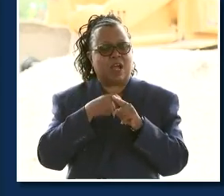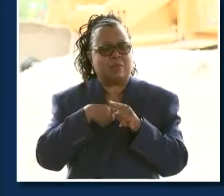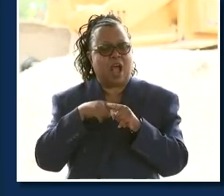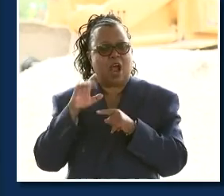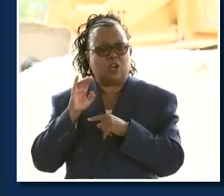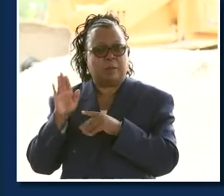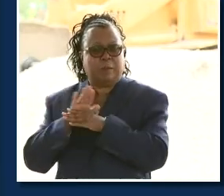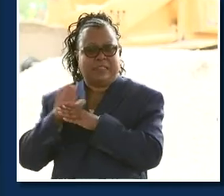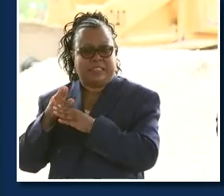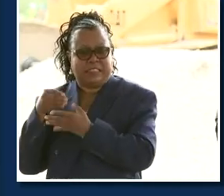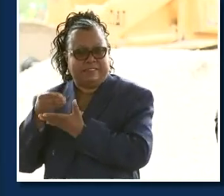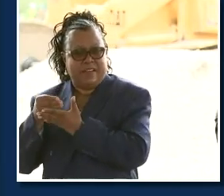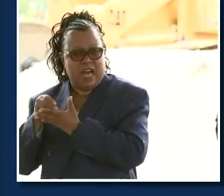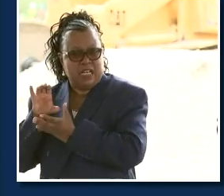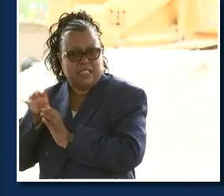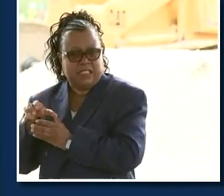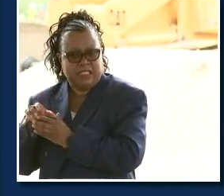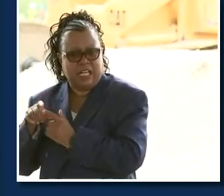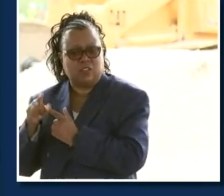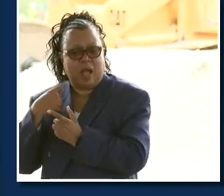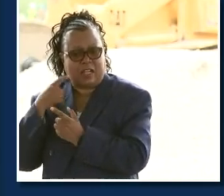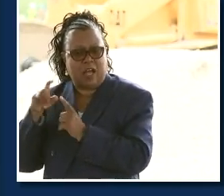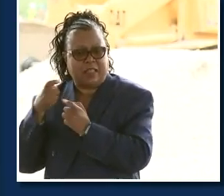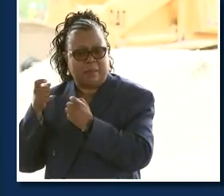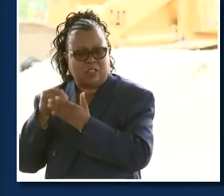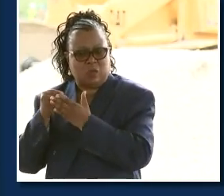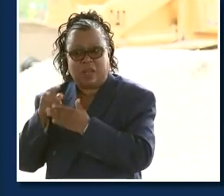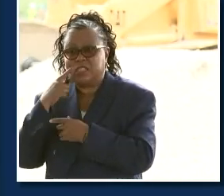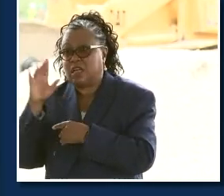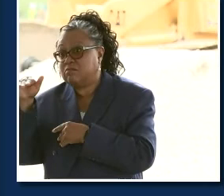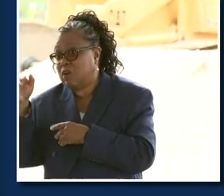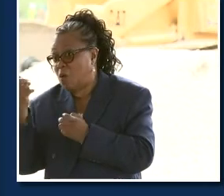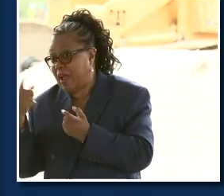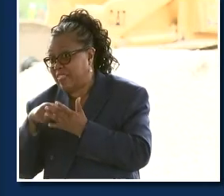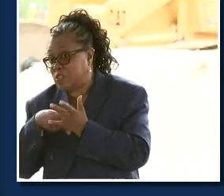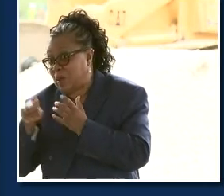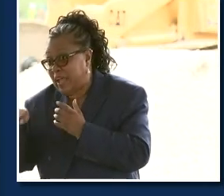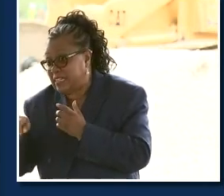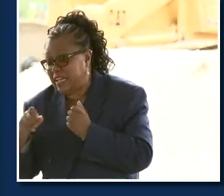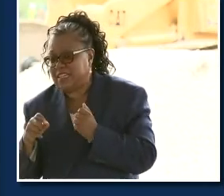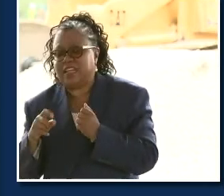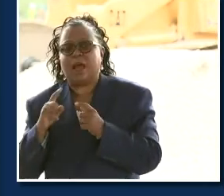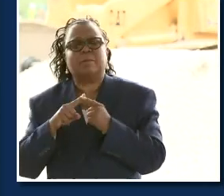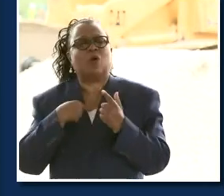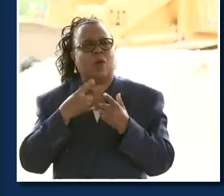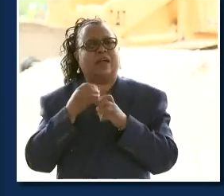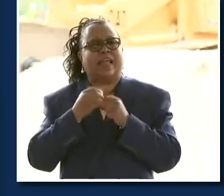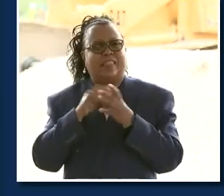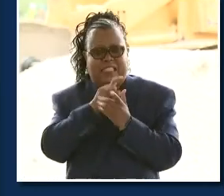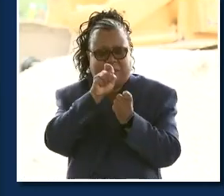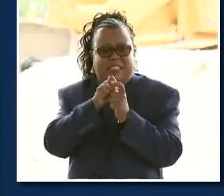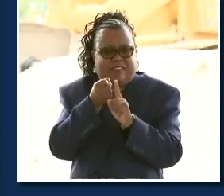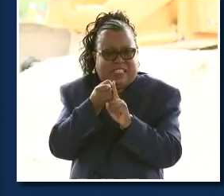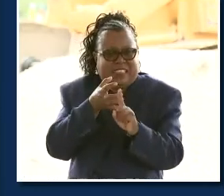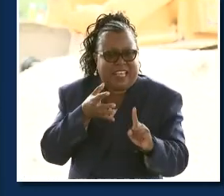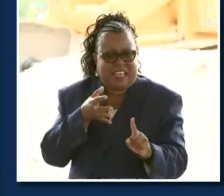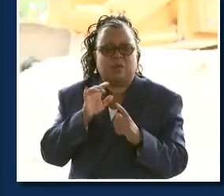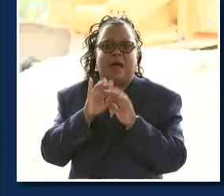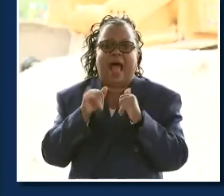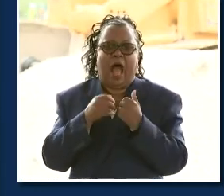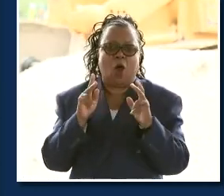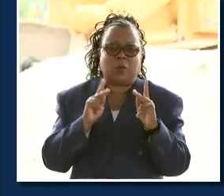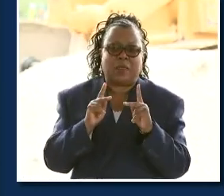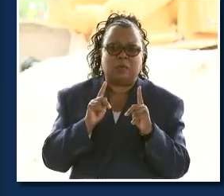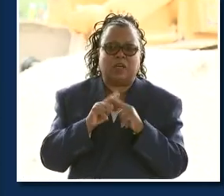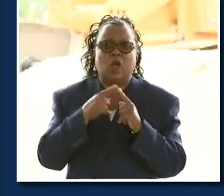corporate fund. So I called the budget director and said, okay, here's what I need. But we'll get the specific details about how